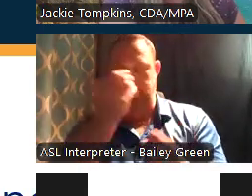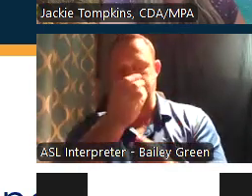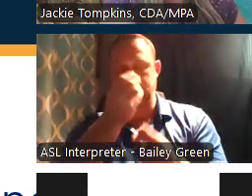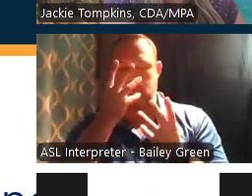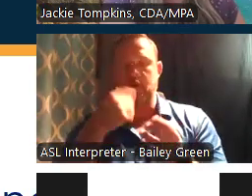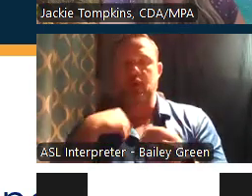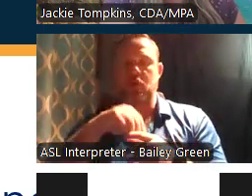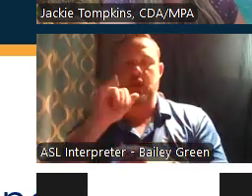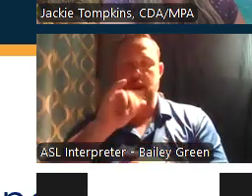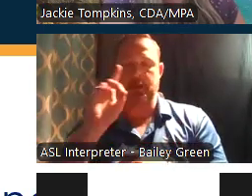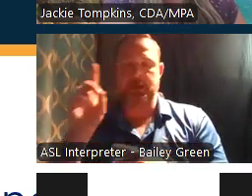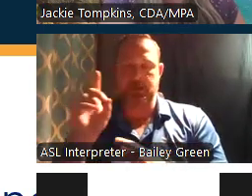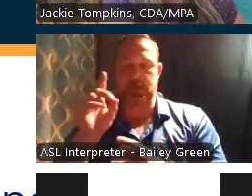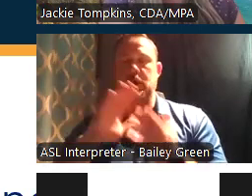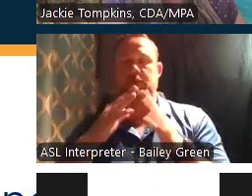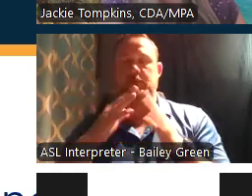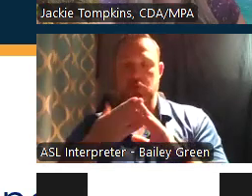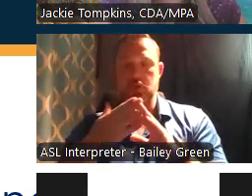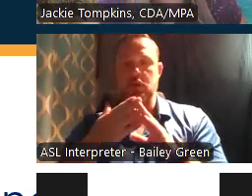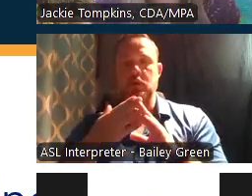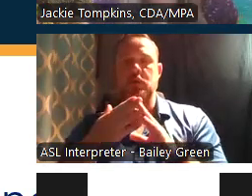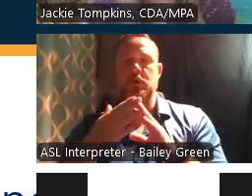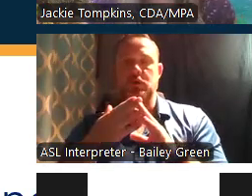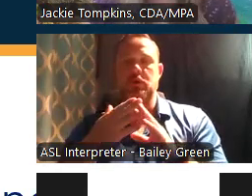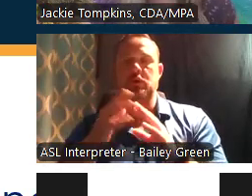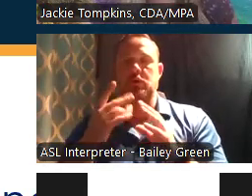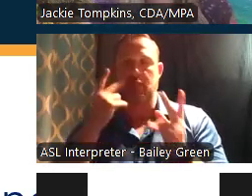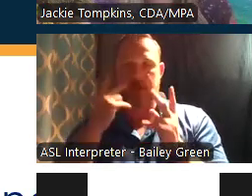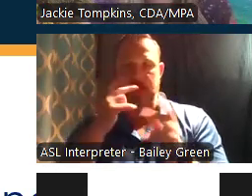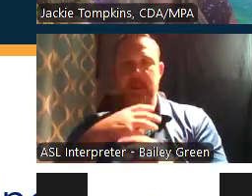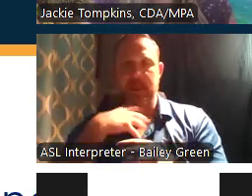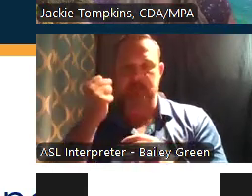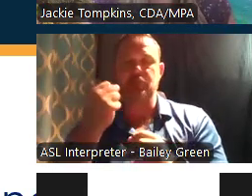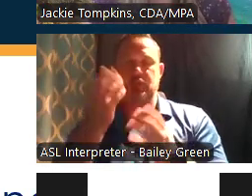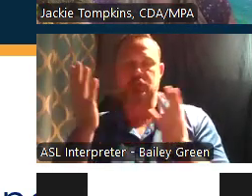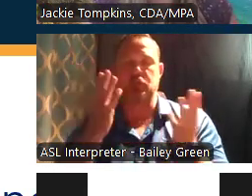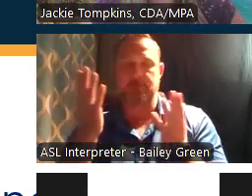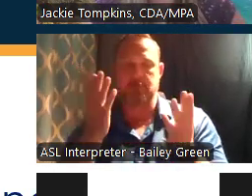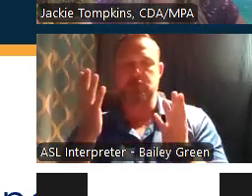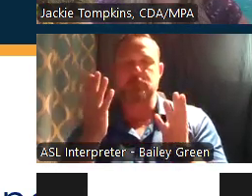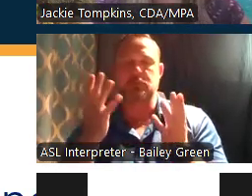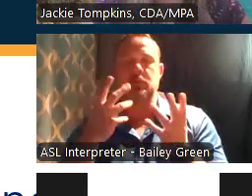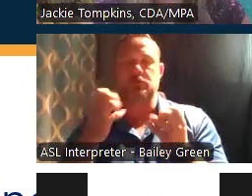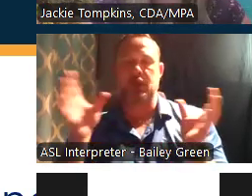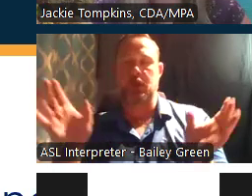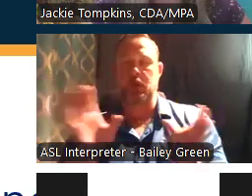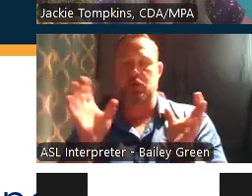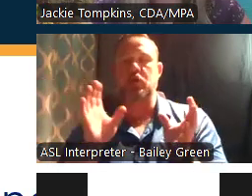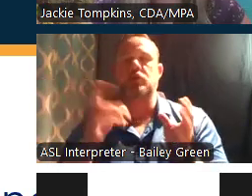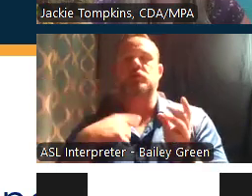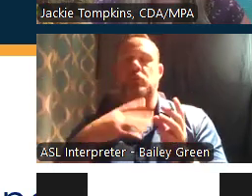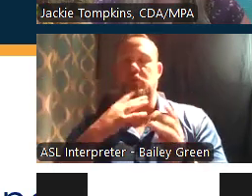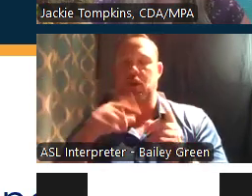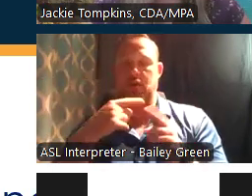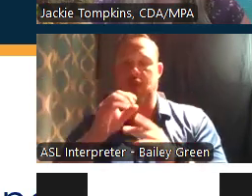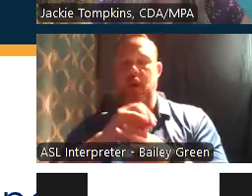the IDD community, but I'm also looking at aging services. And I want to encourage everybody too, when we're talking about